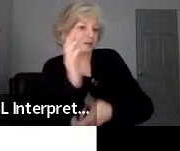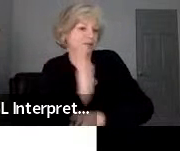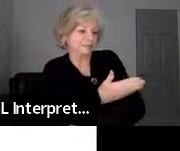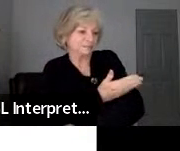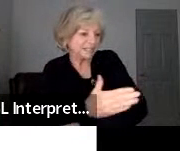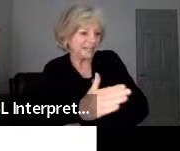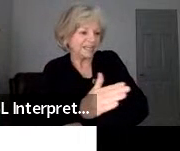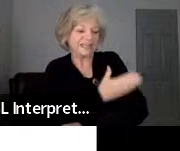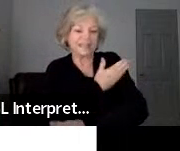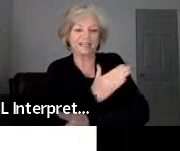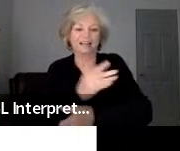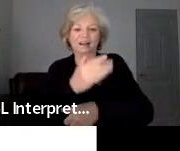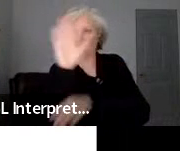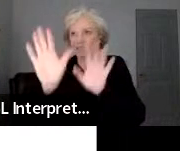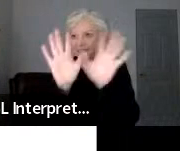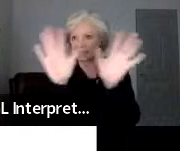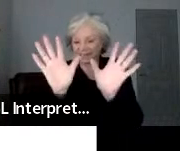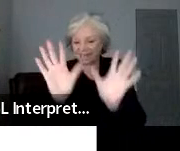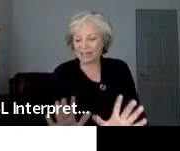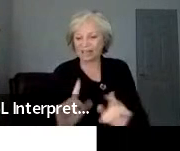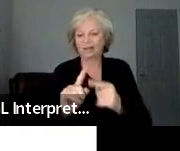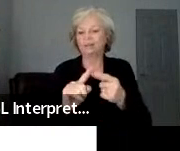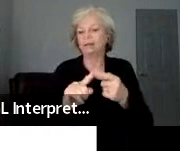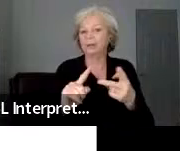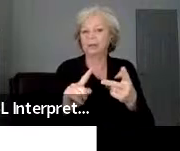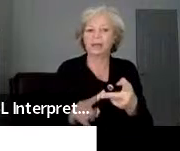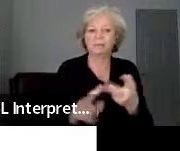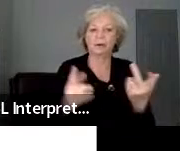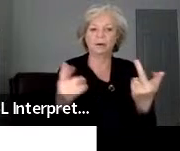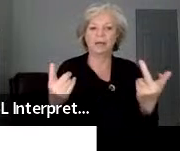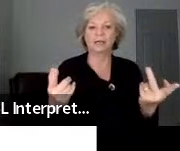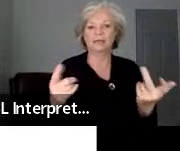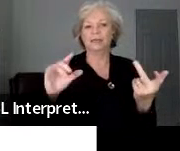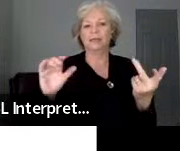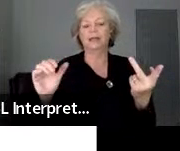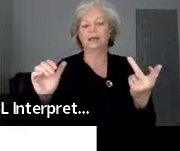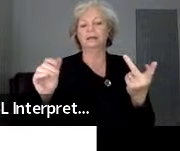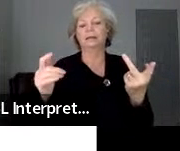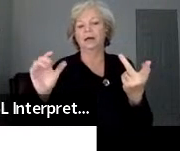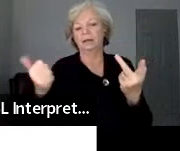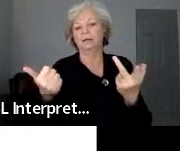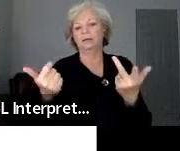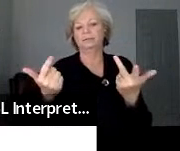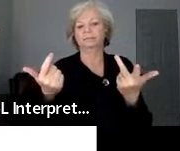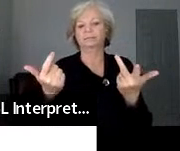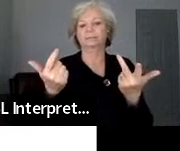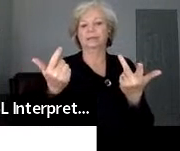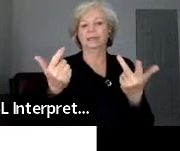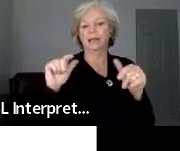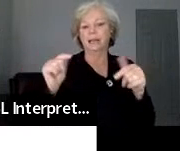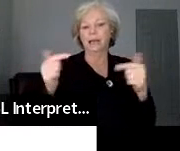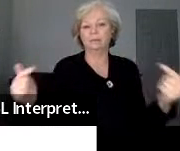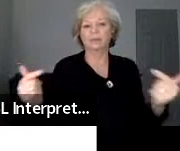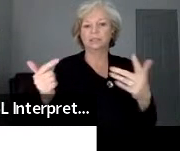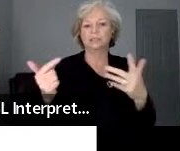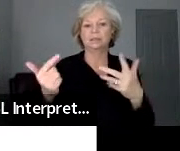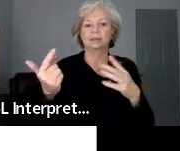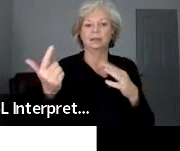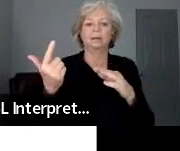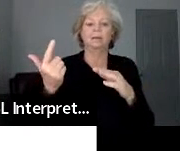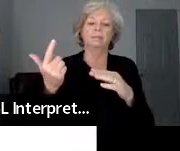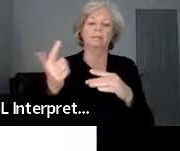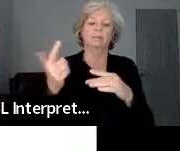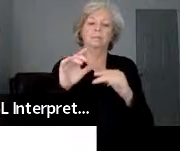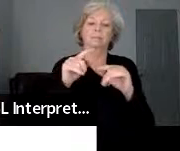that's either our Tongan community or Samoan community. Reach out to them when we do a lot of this COVID outreach,